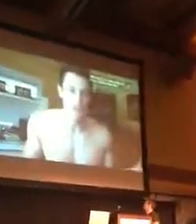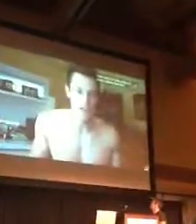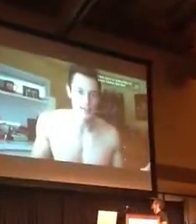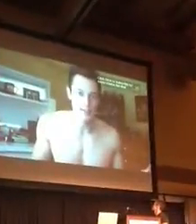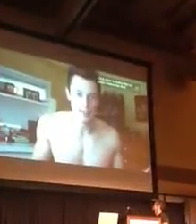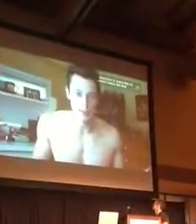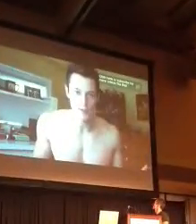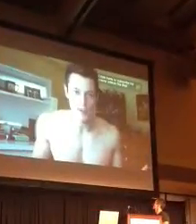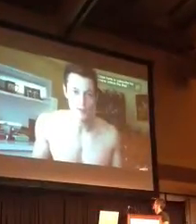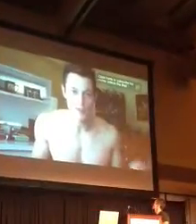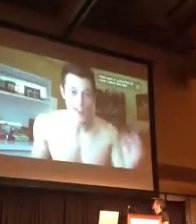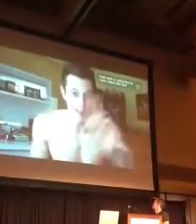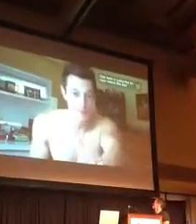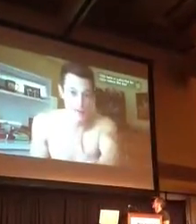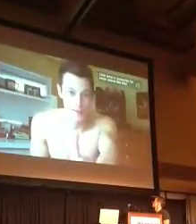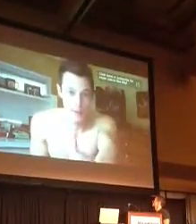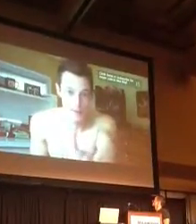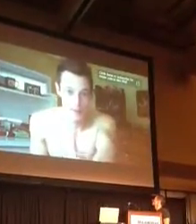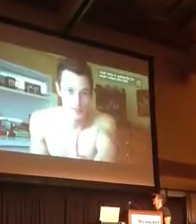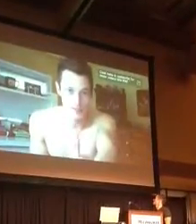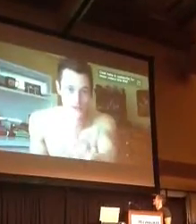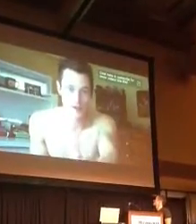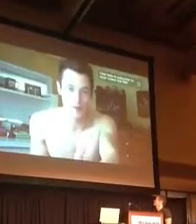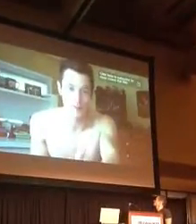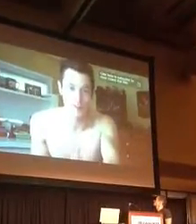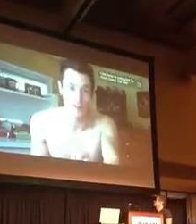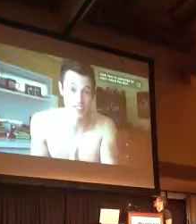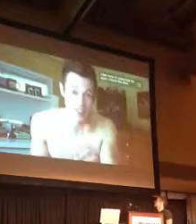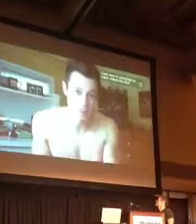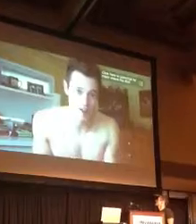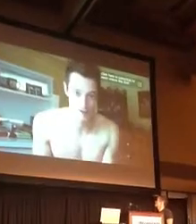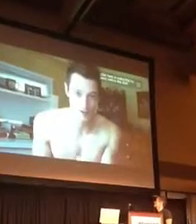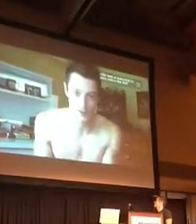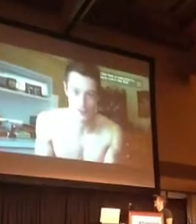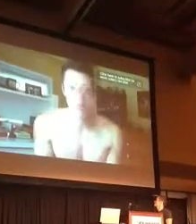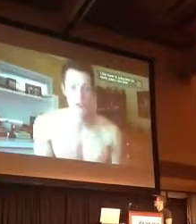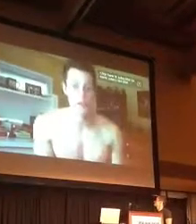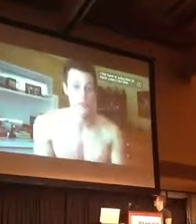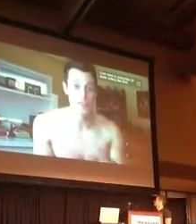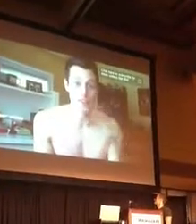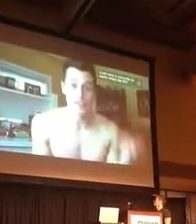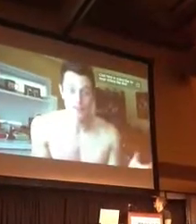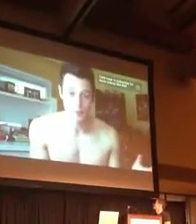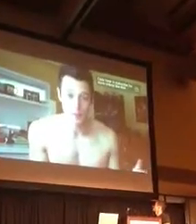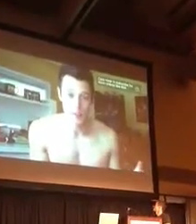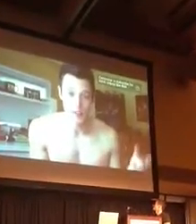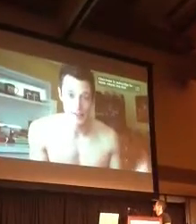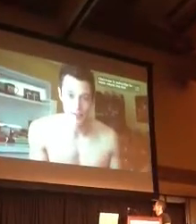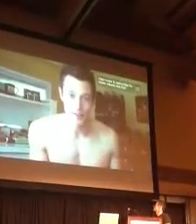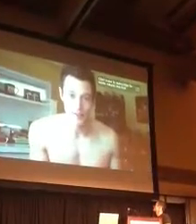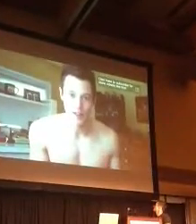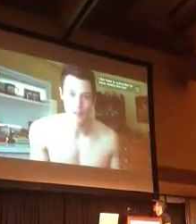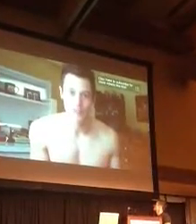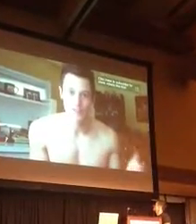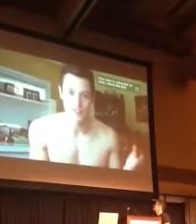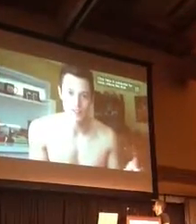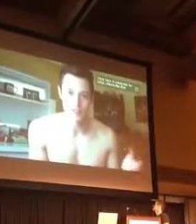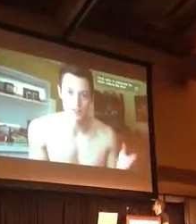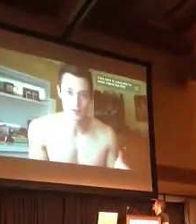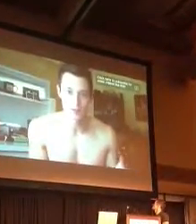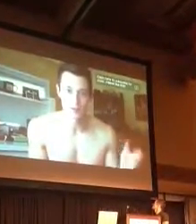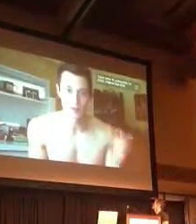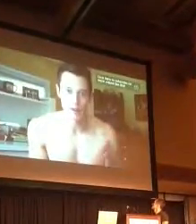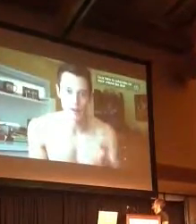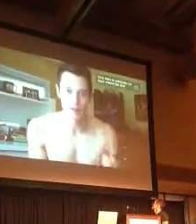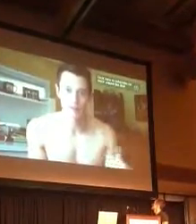don't decide to whom you're attracted. At the very most, it's an unconscious choice. I don't think that any of us would, at any point in our lives, decide